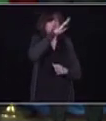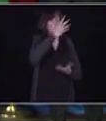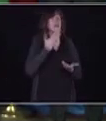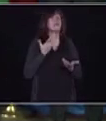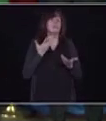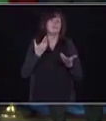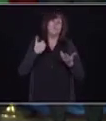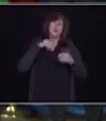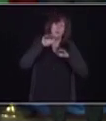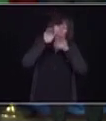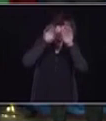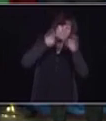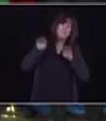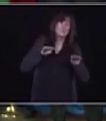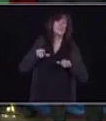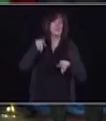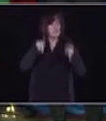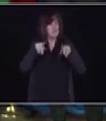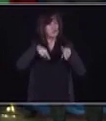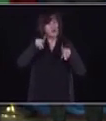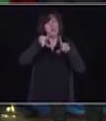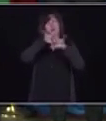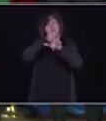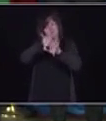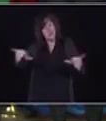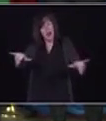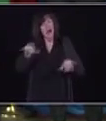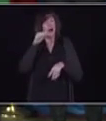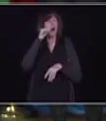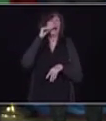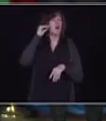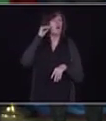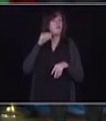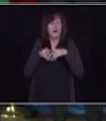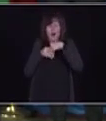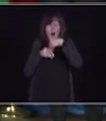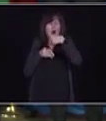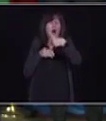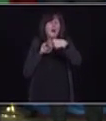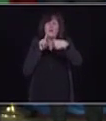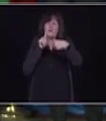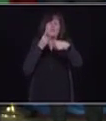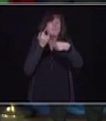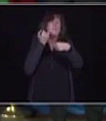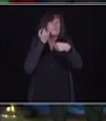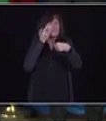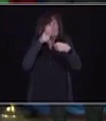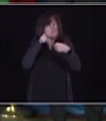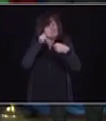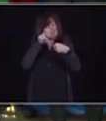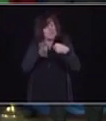to stay at home and only leave when absolutely necessary, such as work,